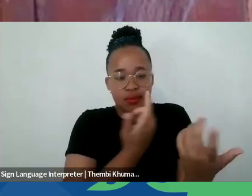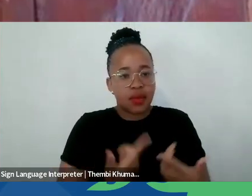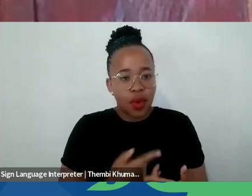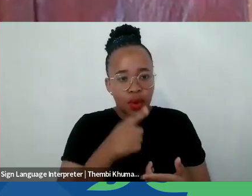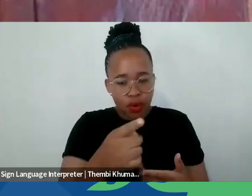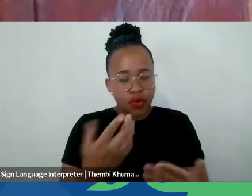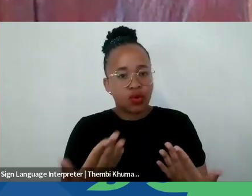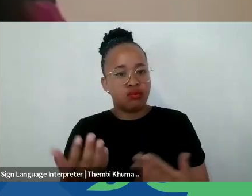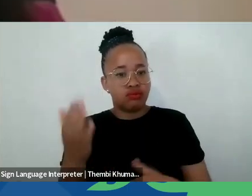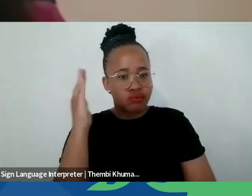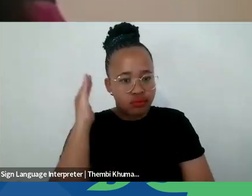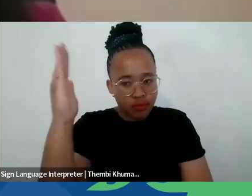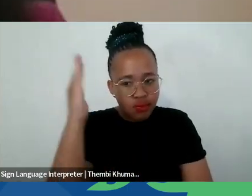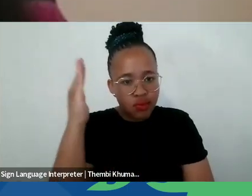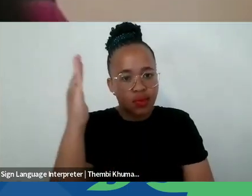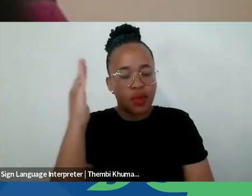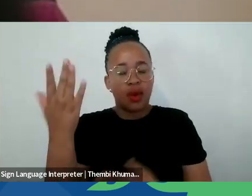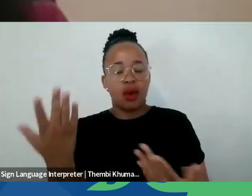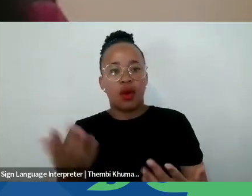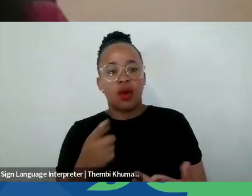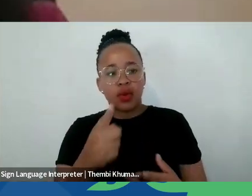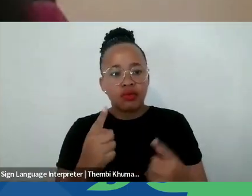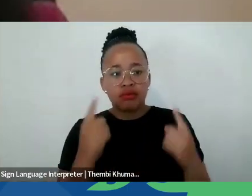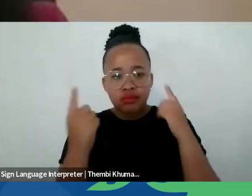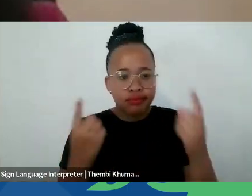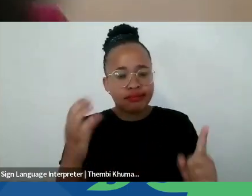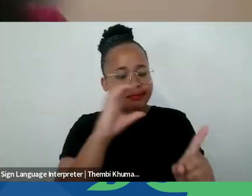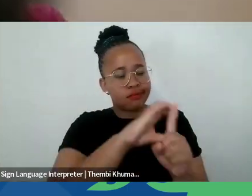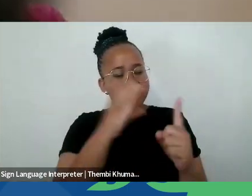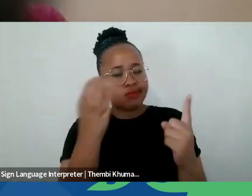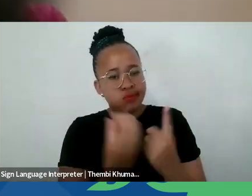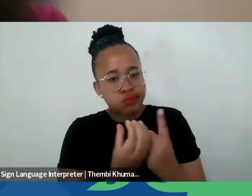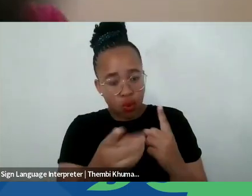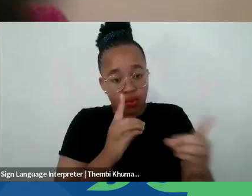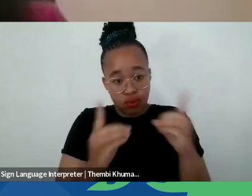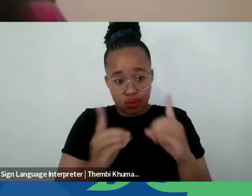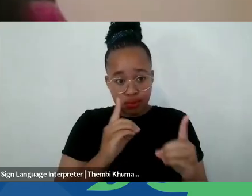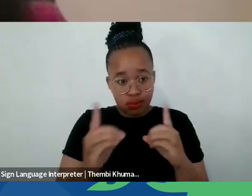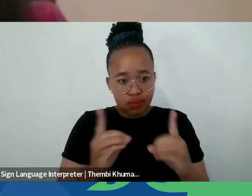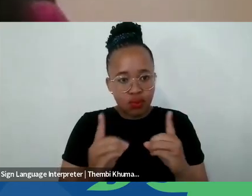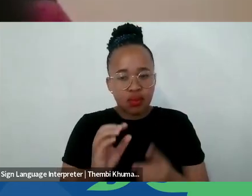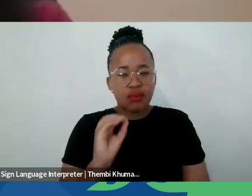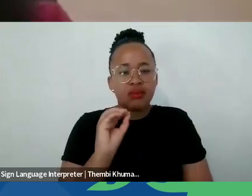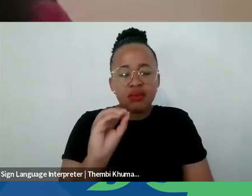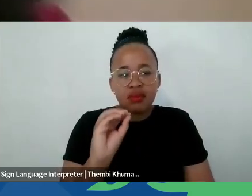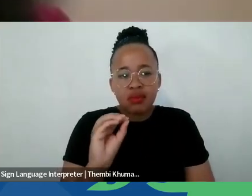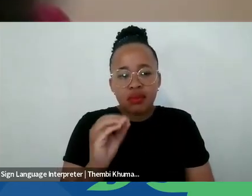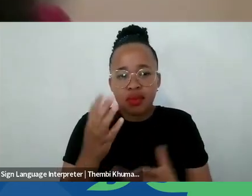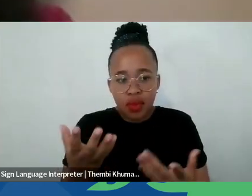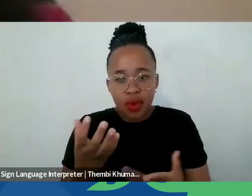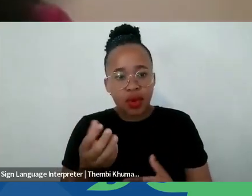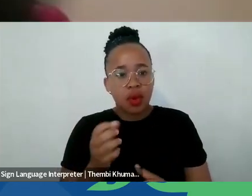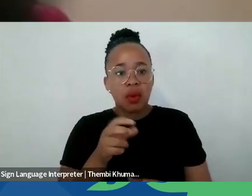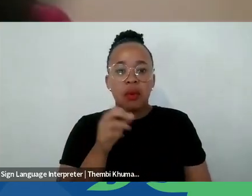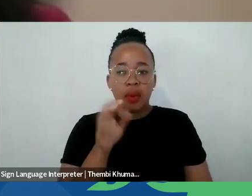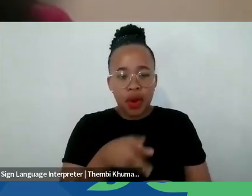programming, what were some of the cultural, religious aspects that came into consideration when you were